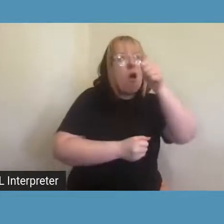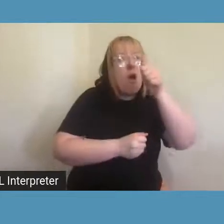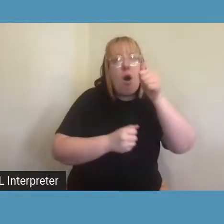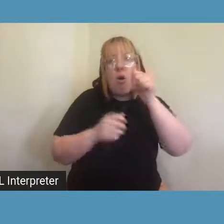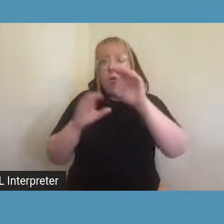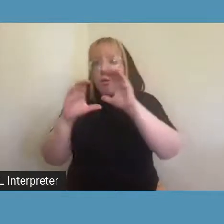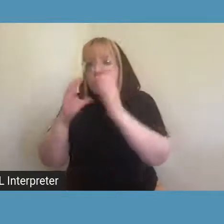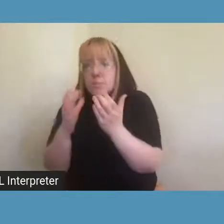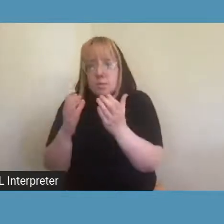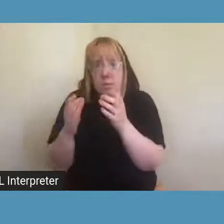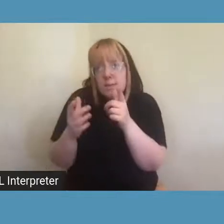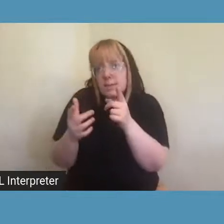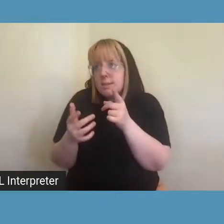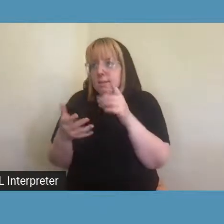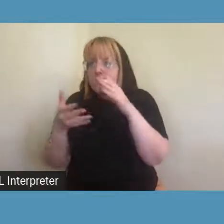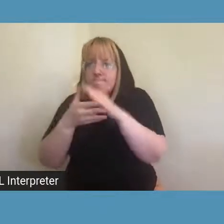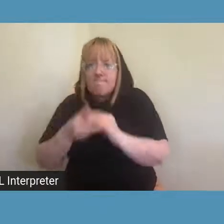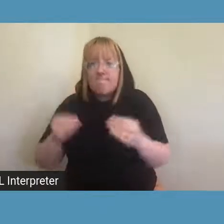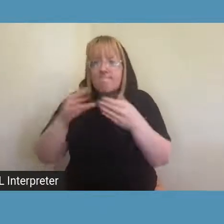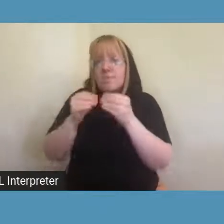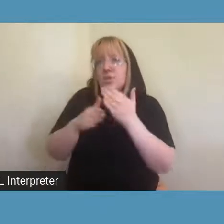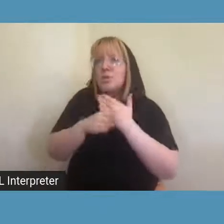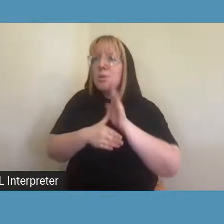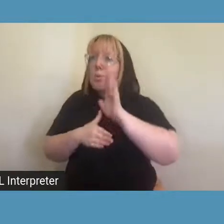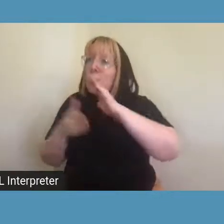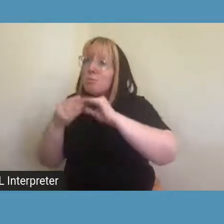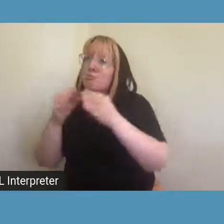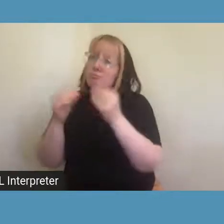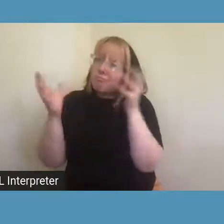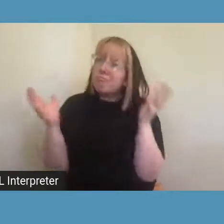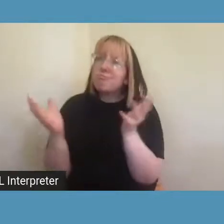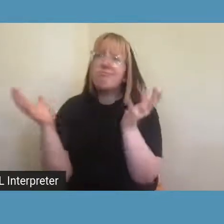their organization by creating powerful films